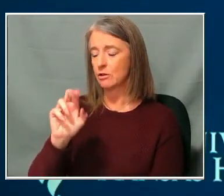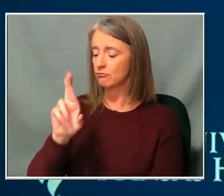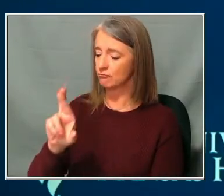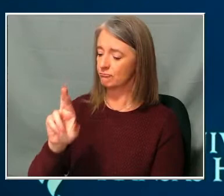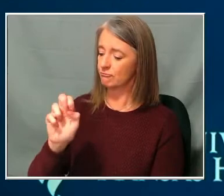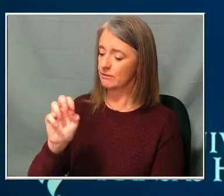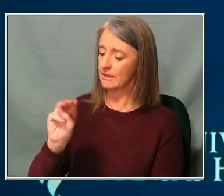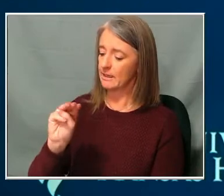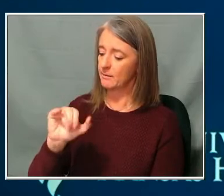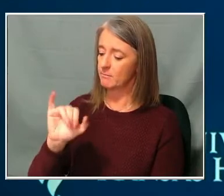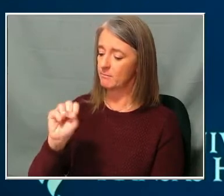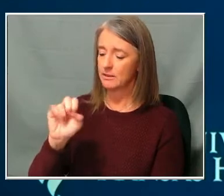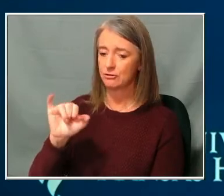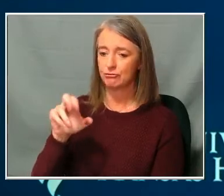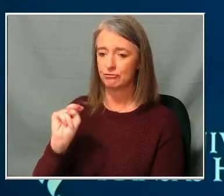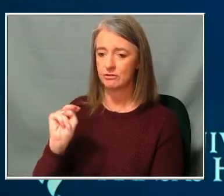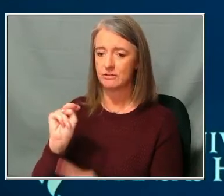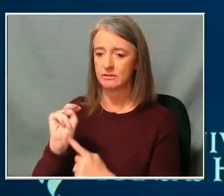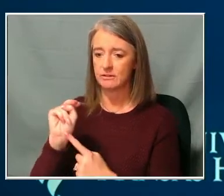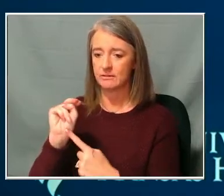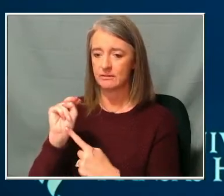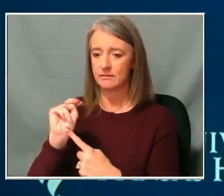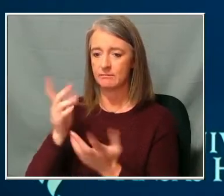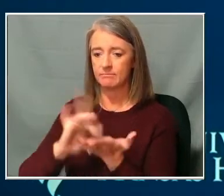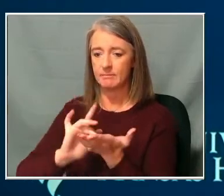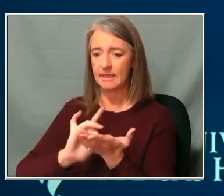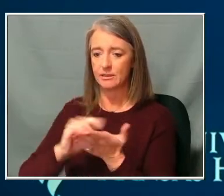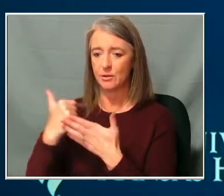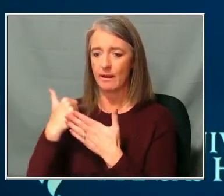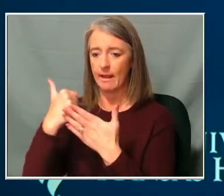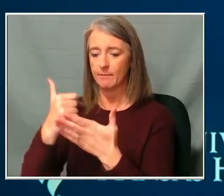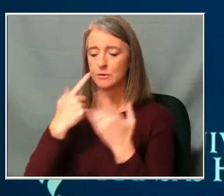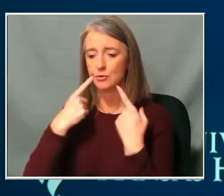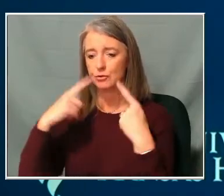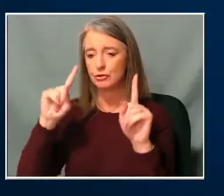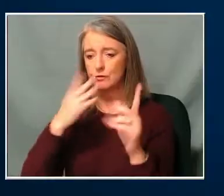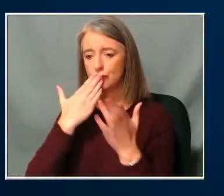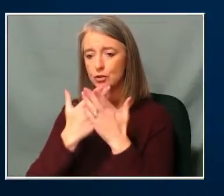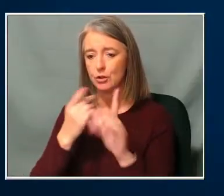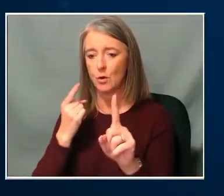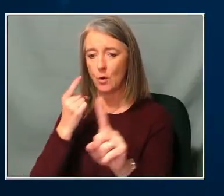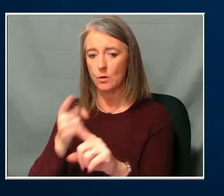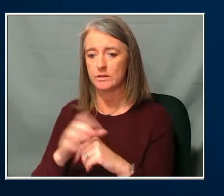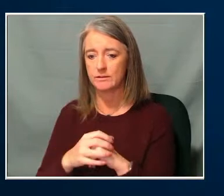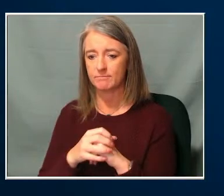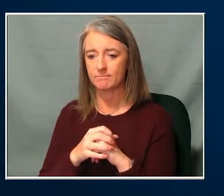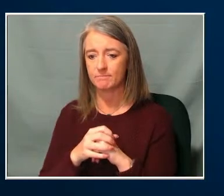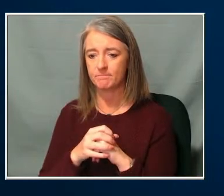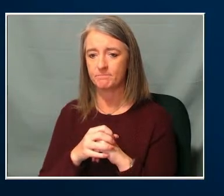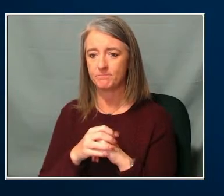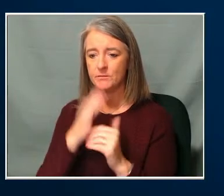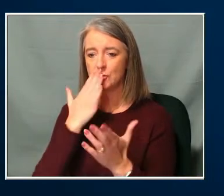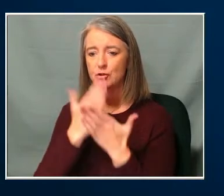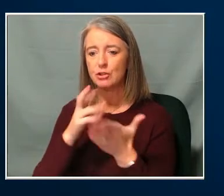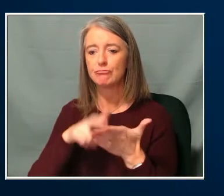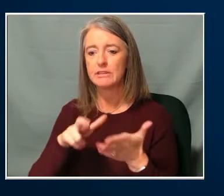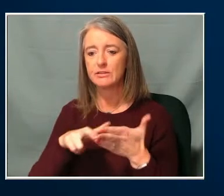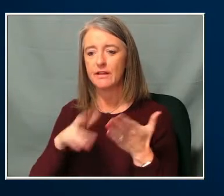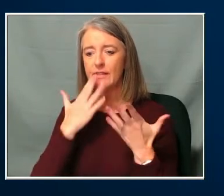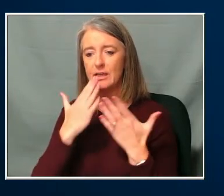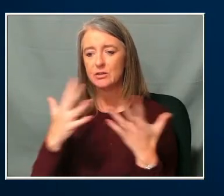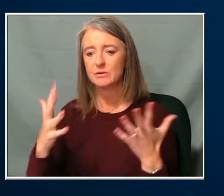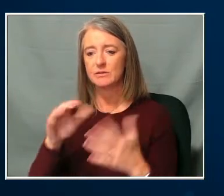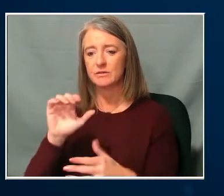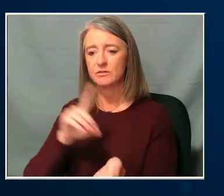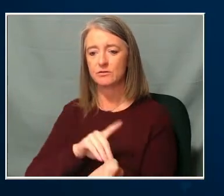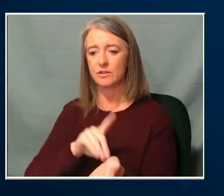plan to then not take medications that may help them still achieve really good goals. Really good information and research, ladies. Thank you so much. Appreciate it. Dr. Hawkinson,